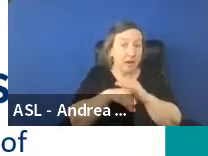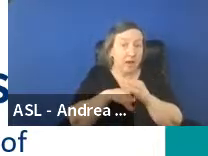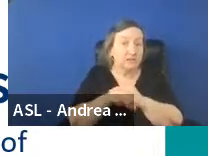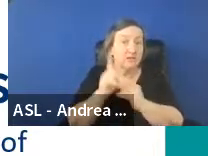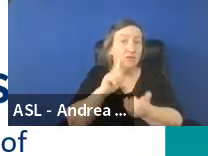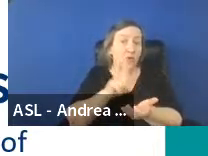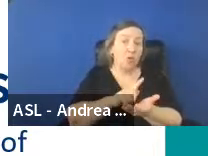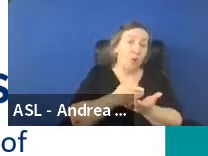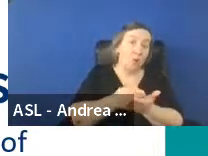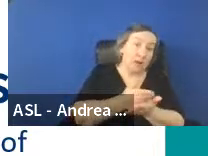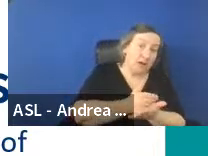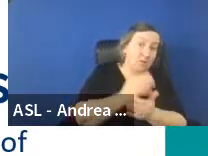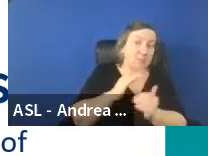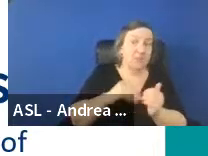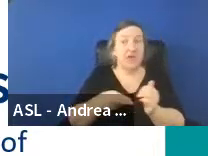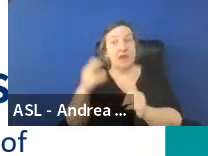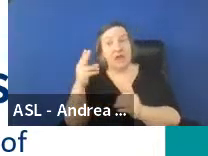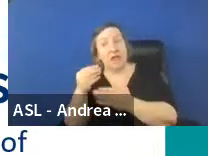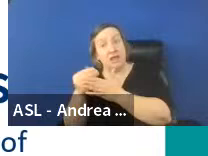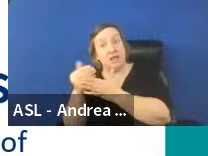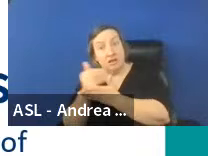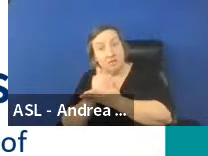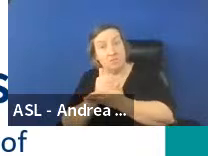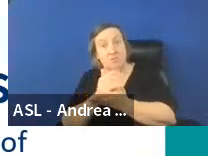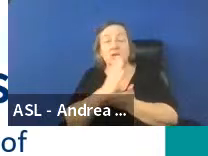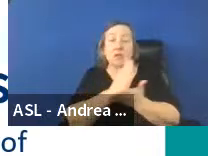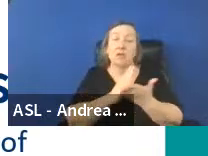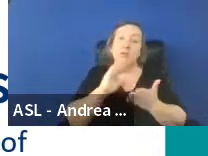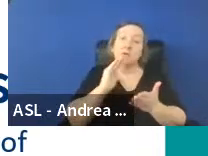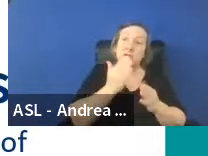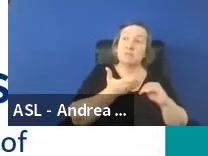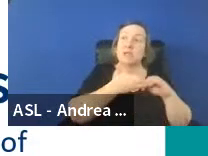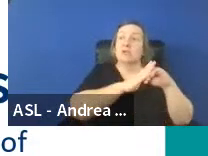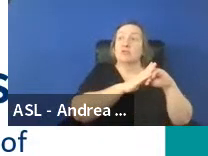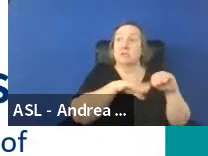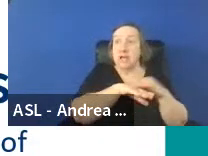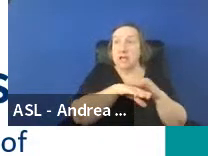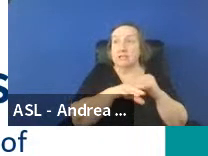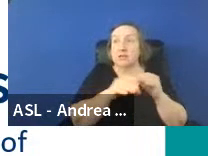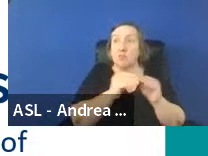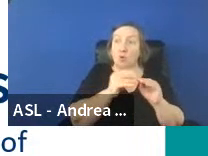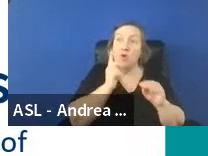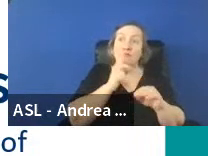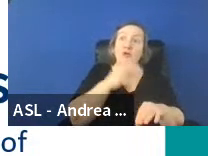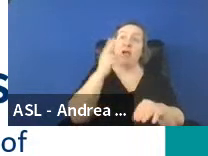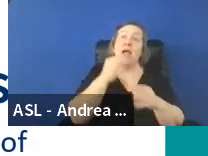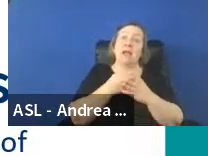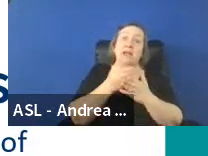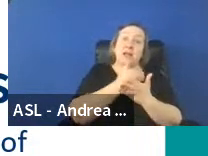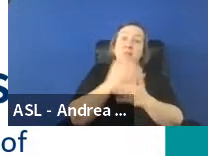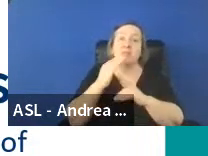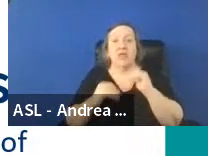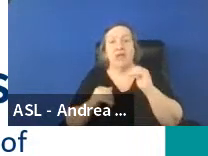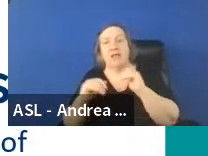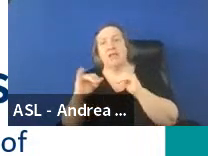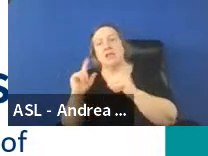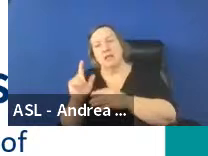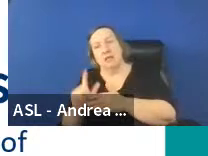low income compared to higher income. Some appear to increase access more for higher income compared to lower